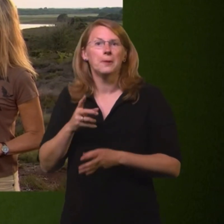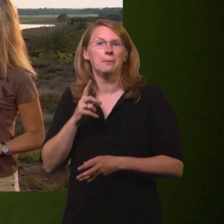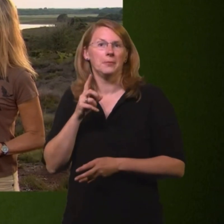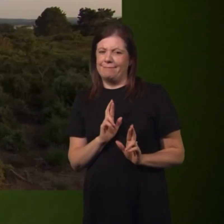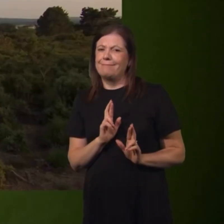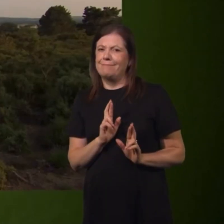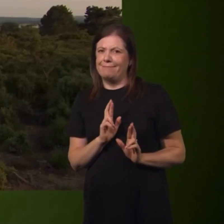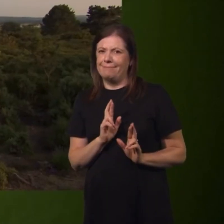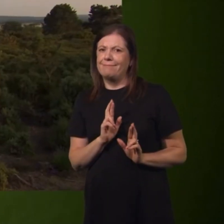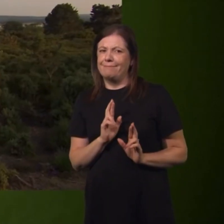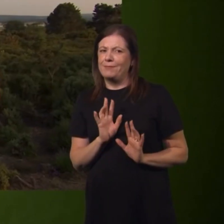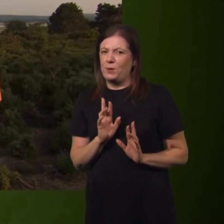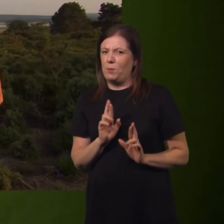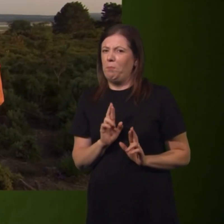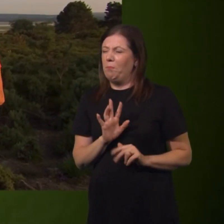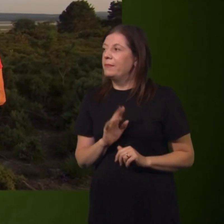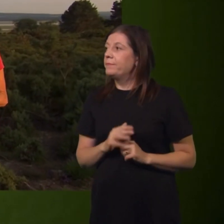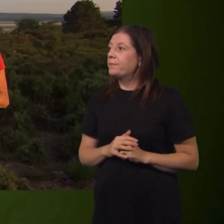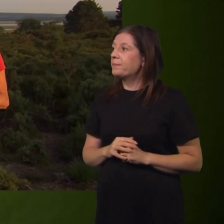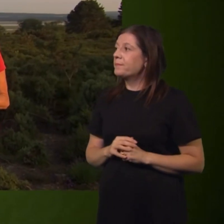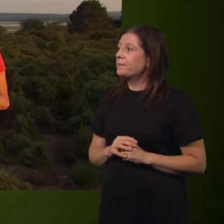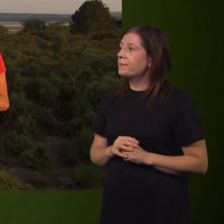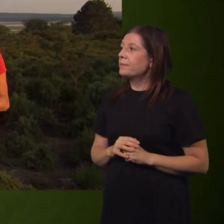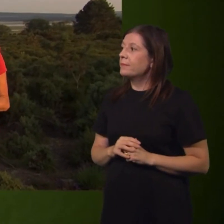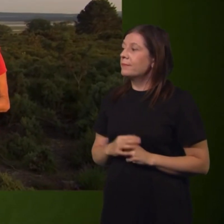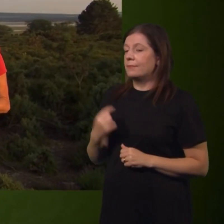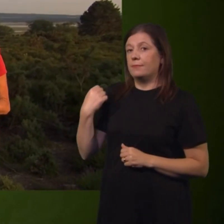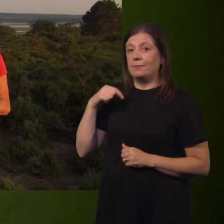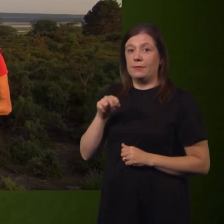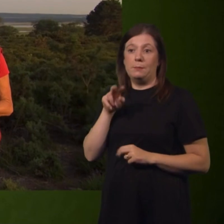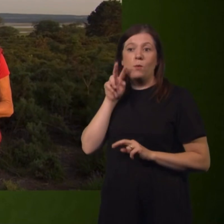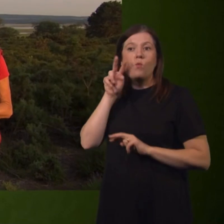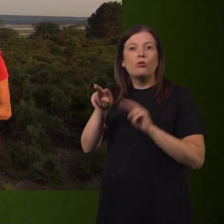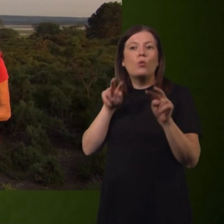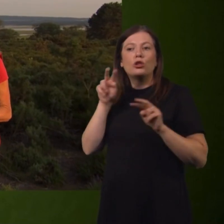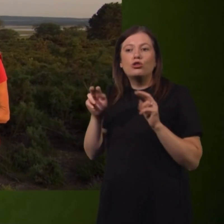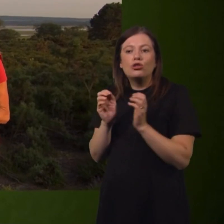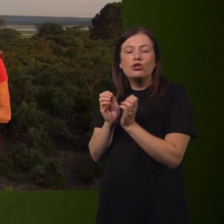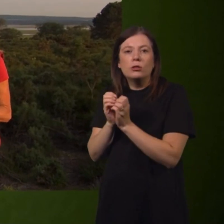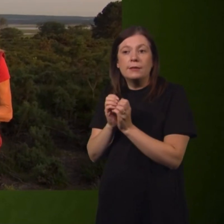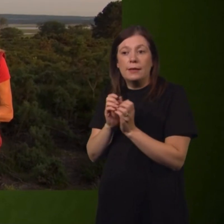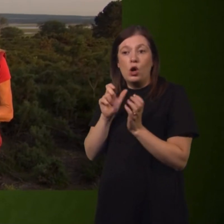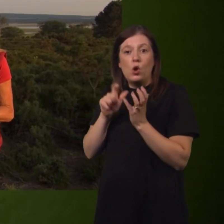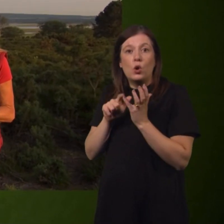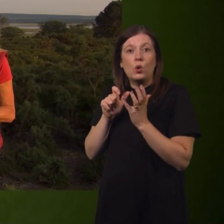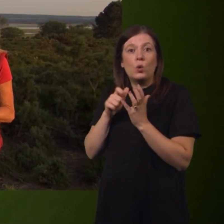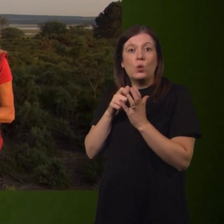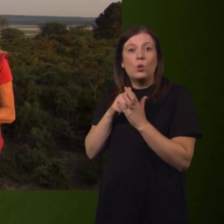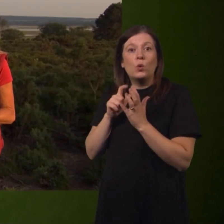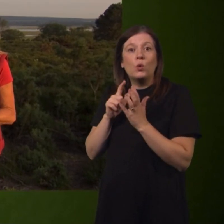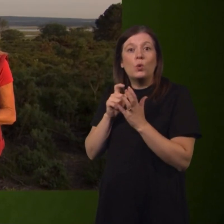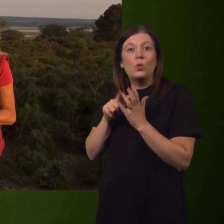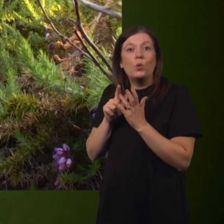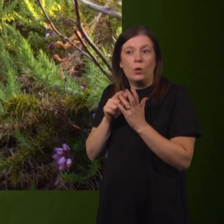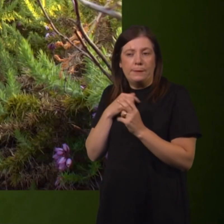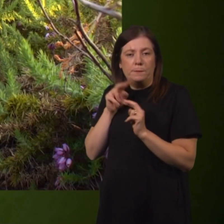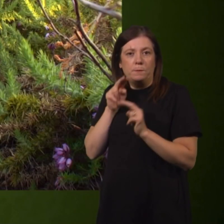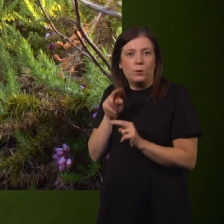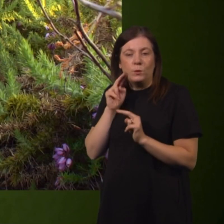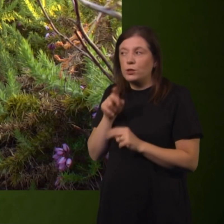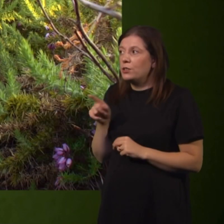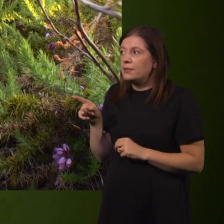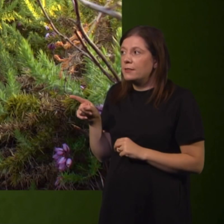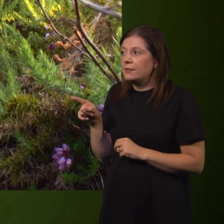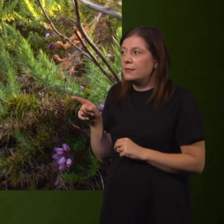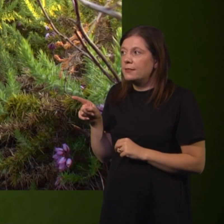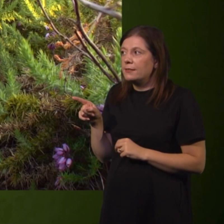at night. We have been on Fledge Watch this week, you'll know. It's our cuckoo that we've been looking at. And we go live now, not to the